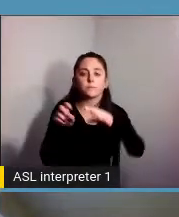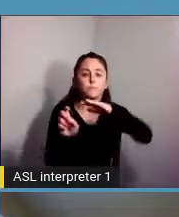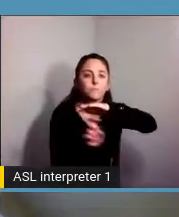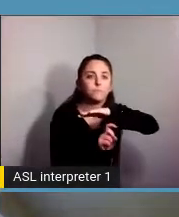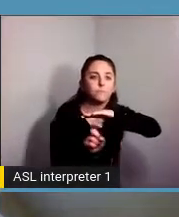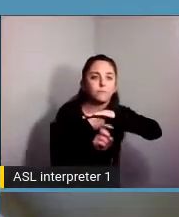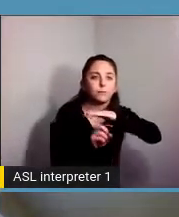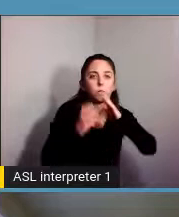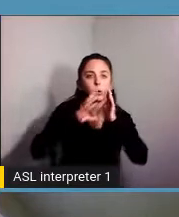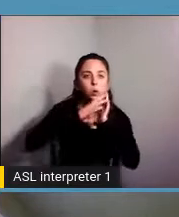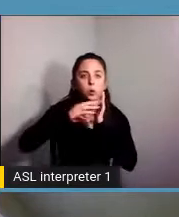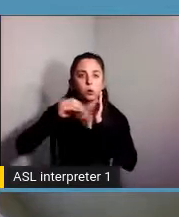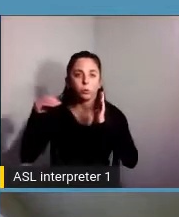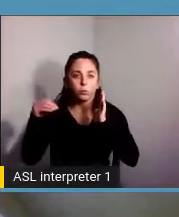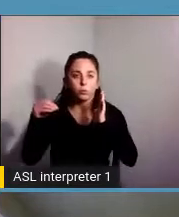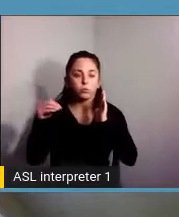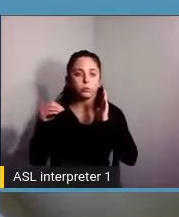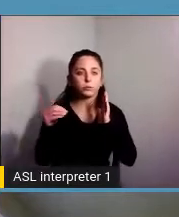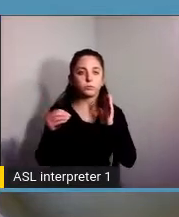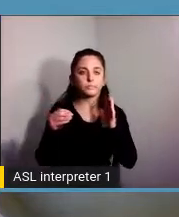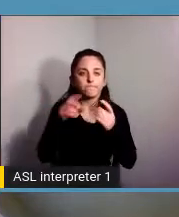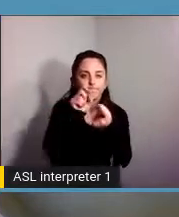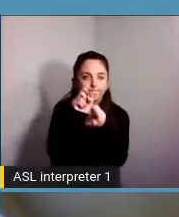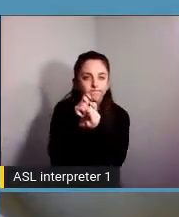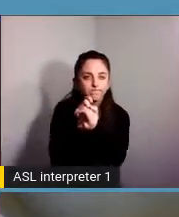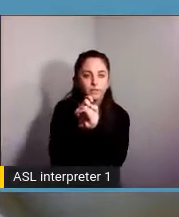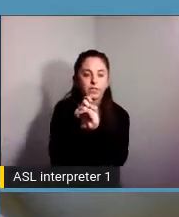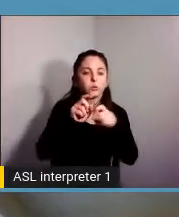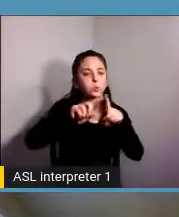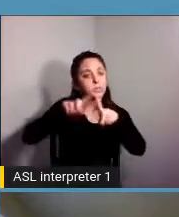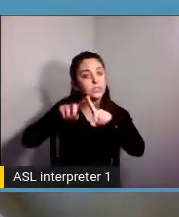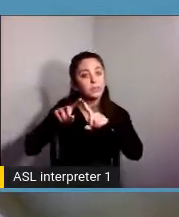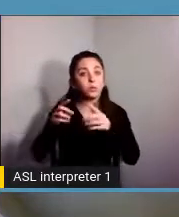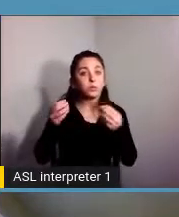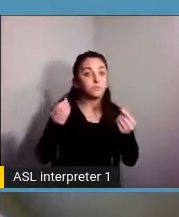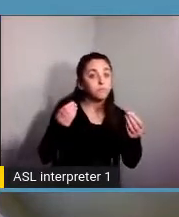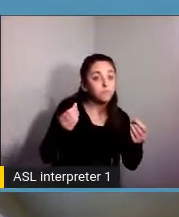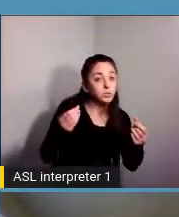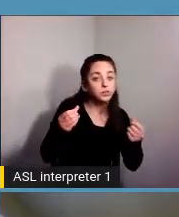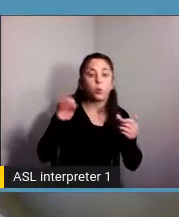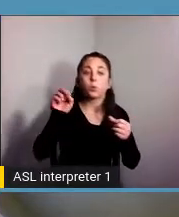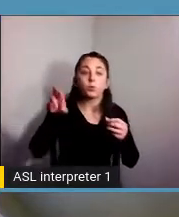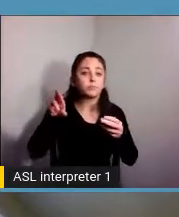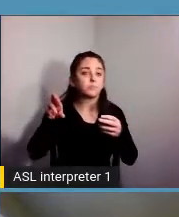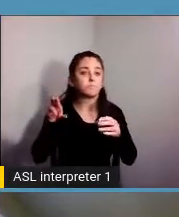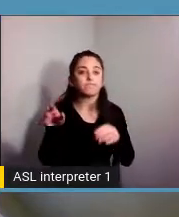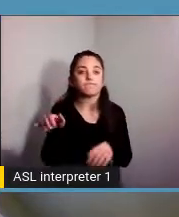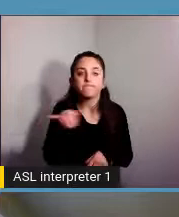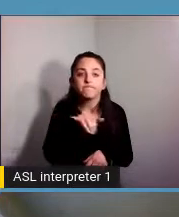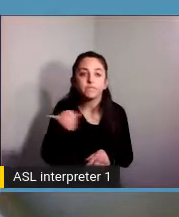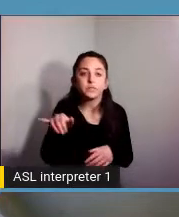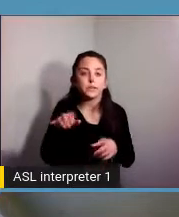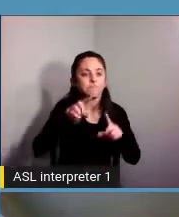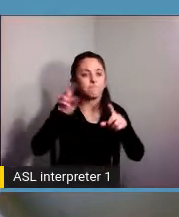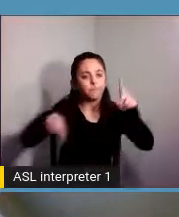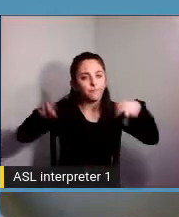are precise out of either the same material or different. And then you have the ability to have the sight impaired be able to feel them and